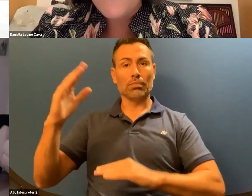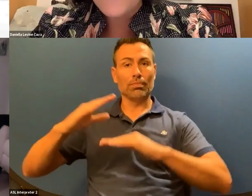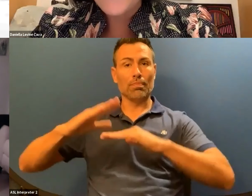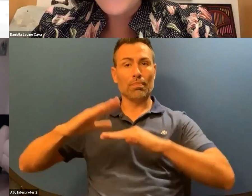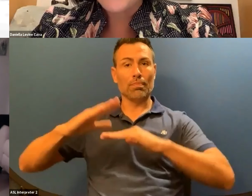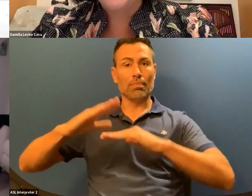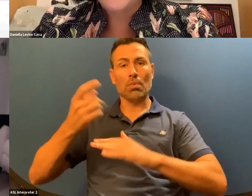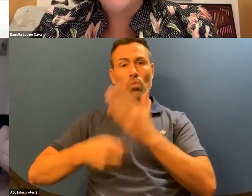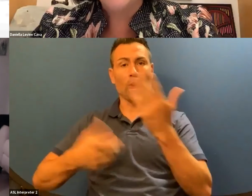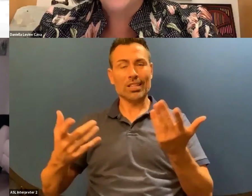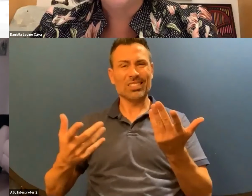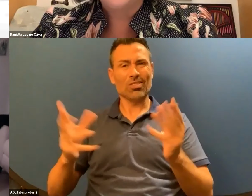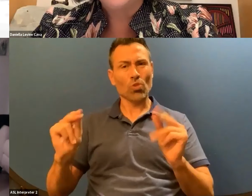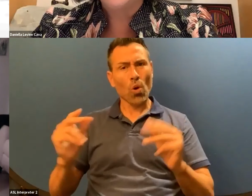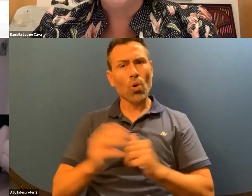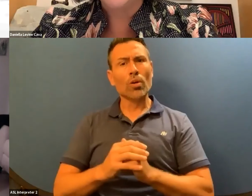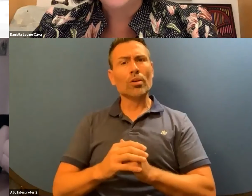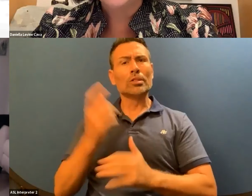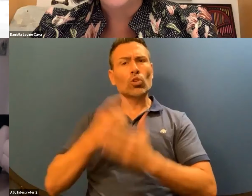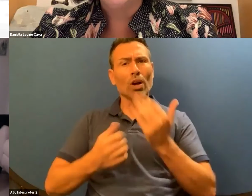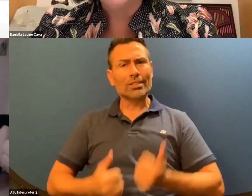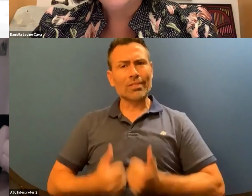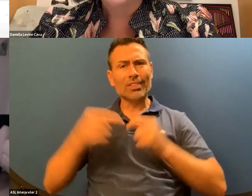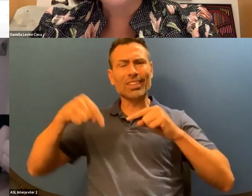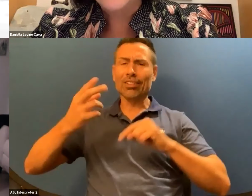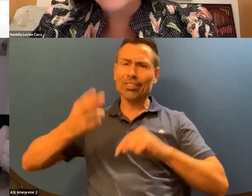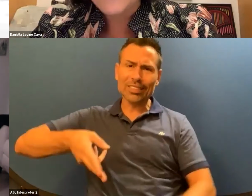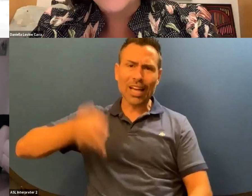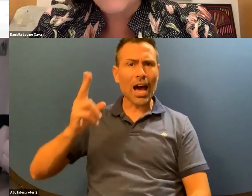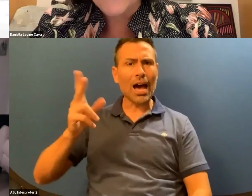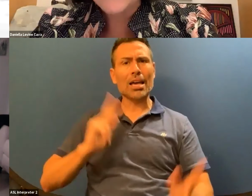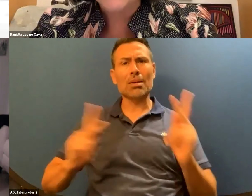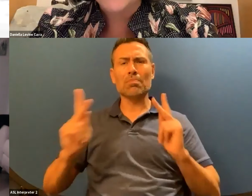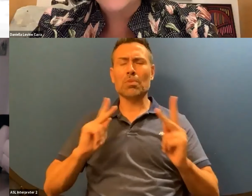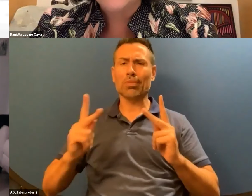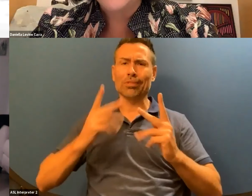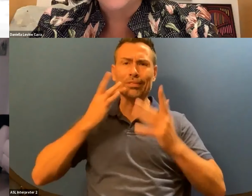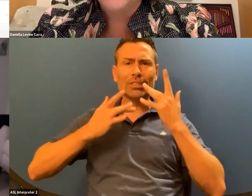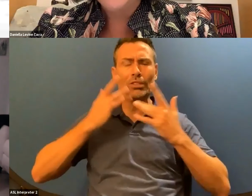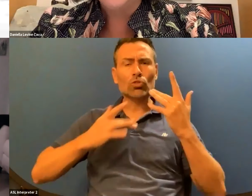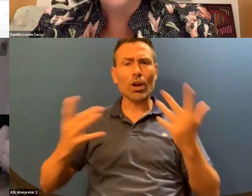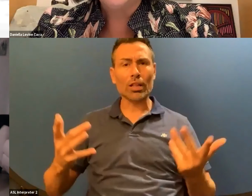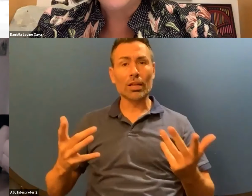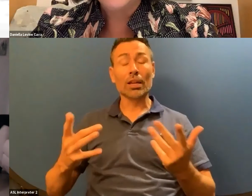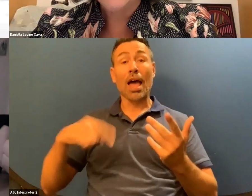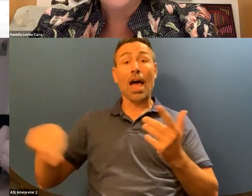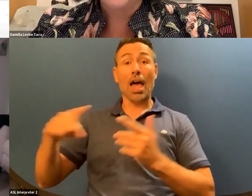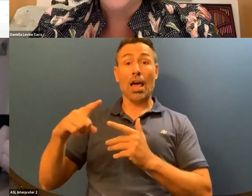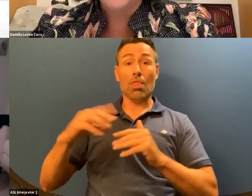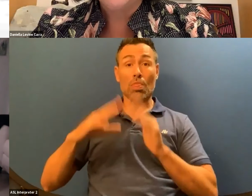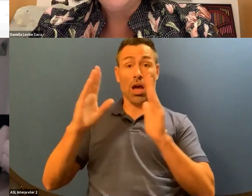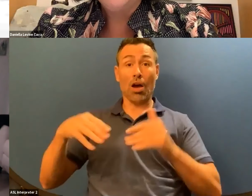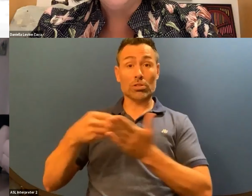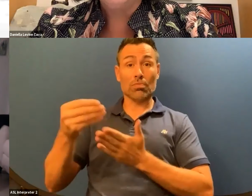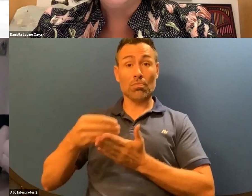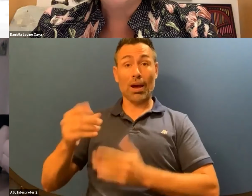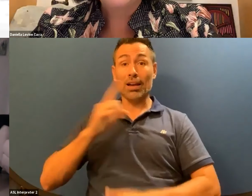getting by. And we have one of the most expensive housing market relative to the income. So more